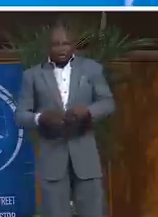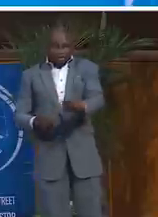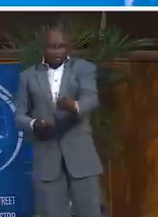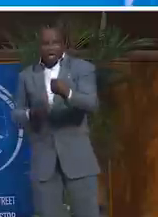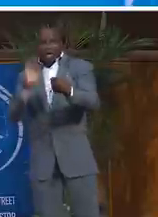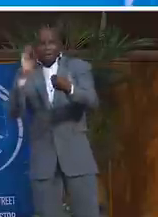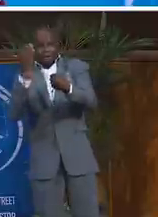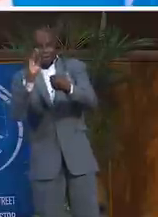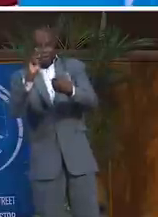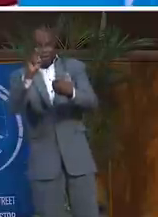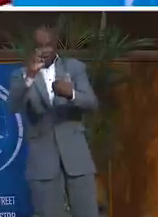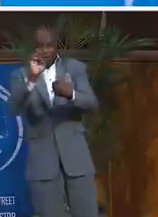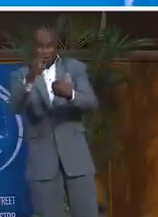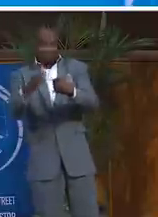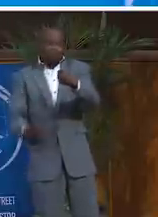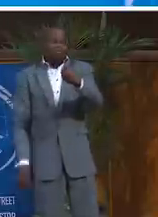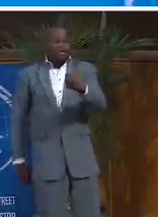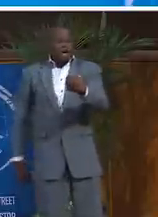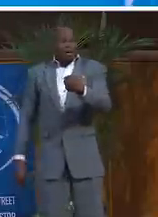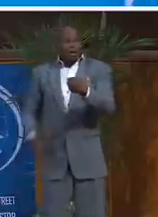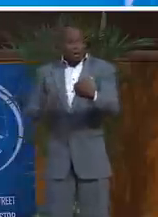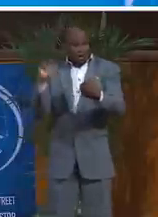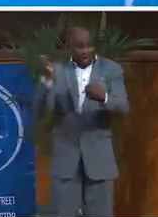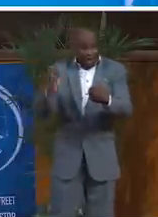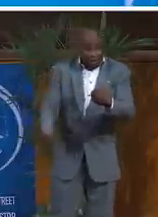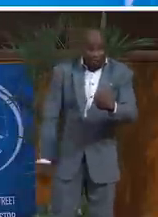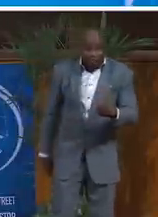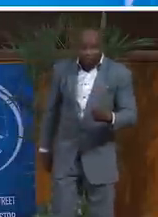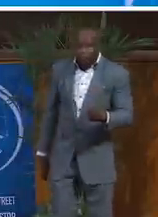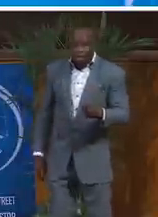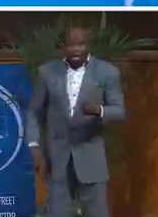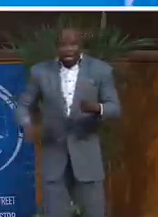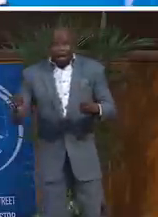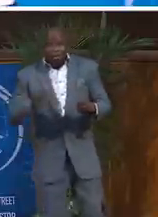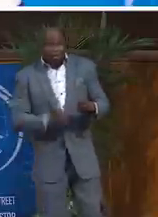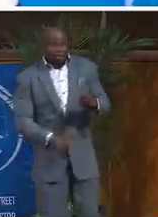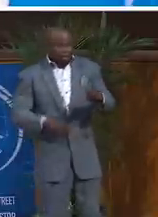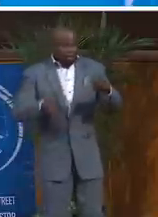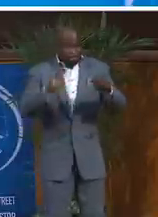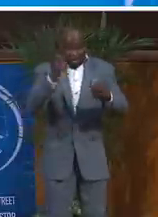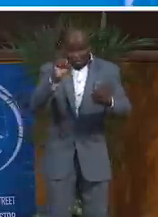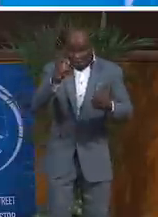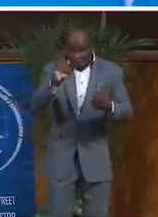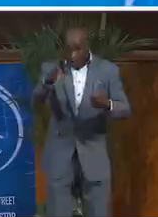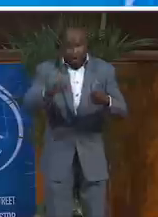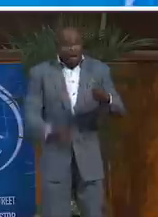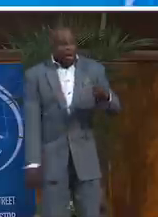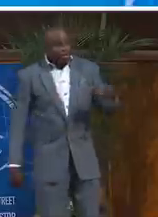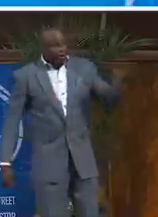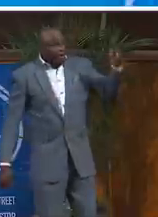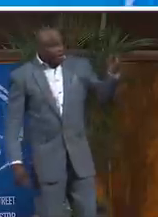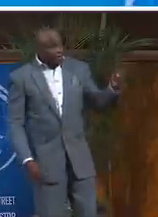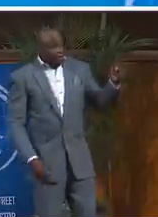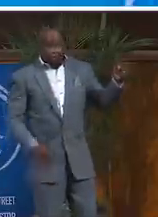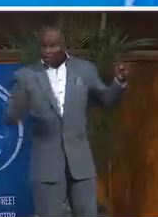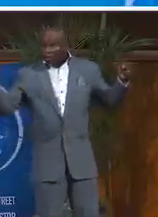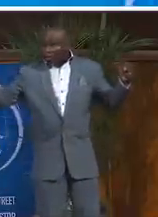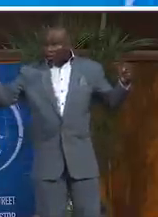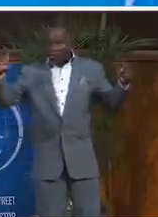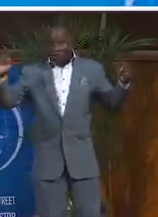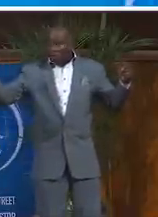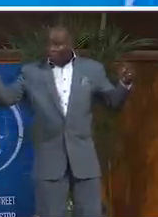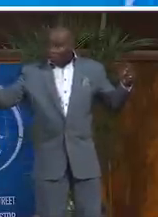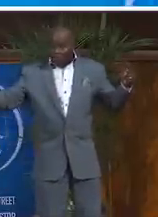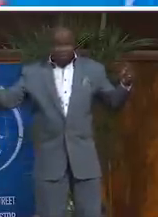mirror. I want you to go to your bathroom and I want you to take that mirror and make it face the mirror in